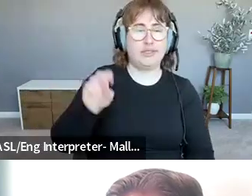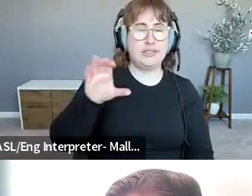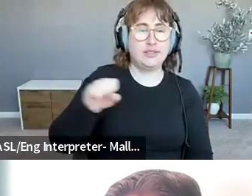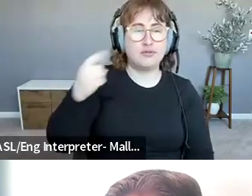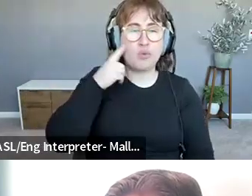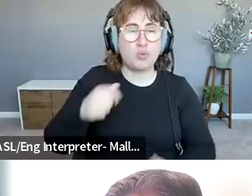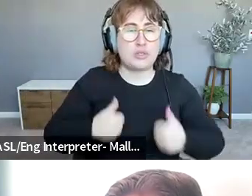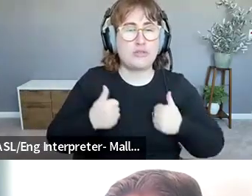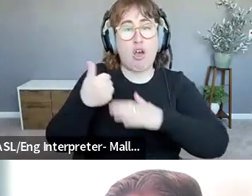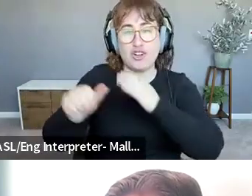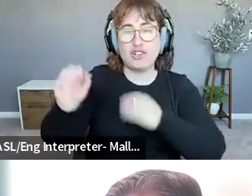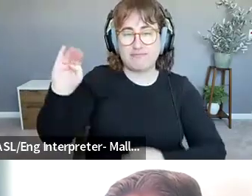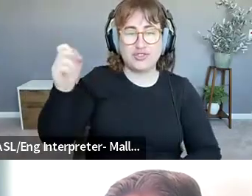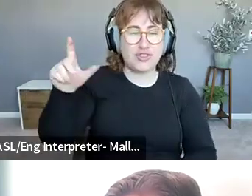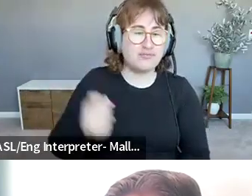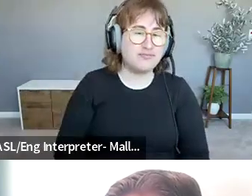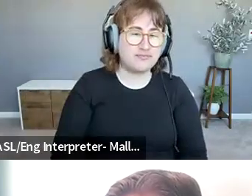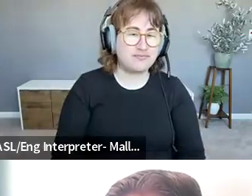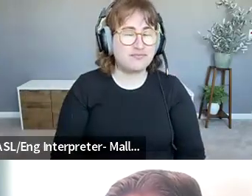residential under Michelle.